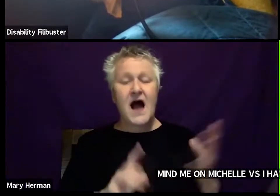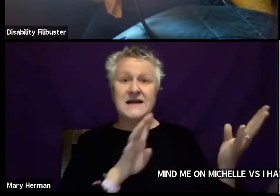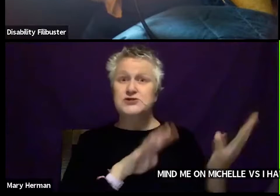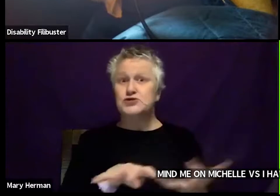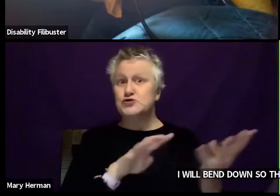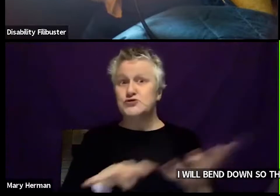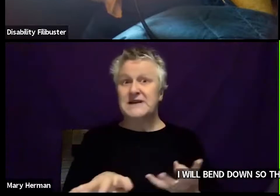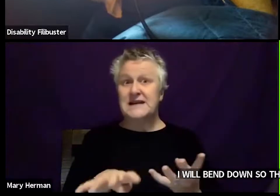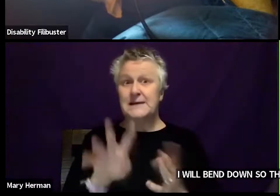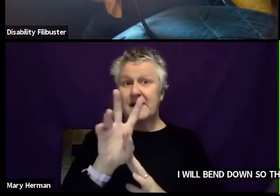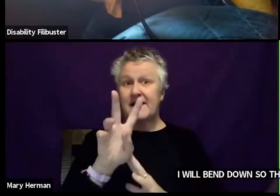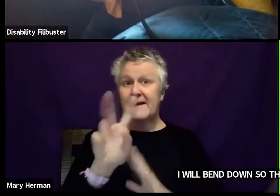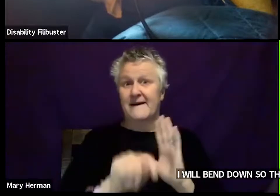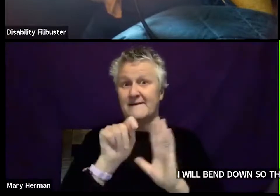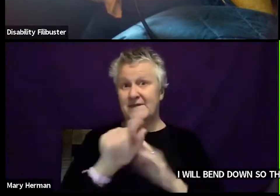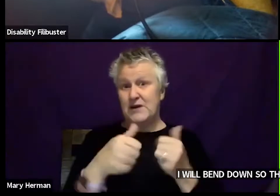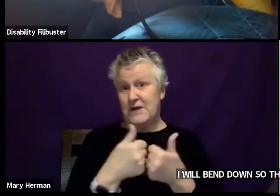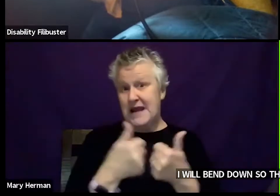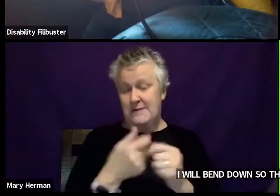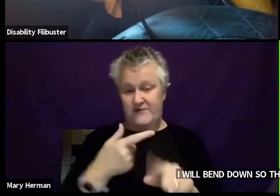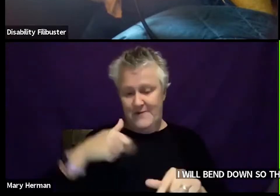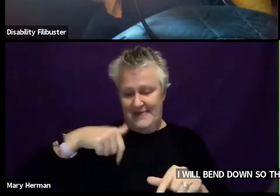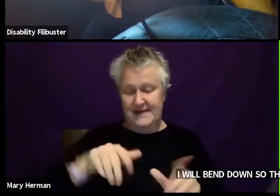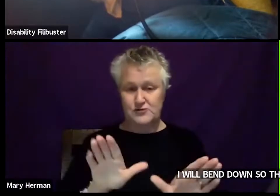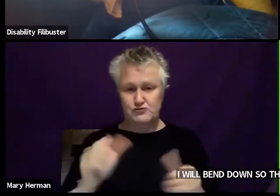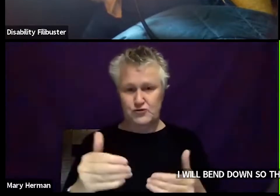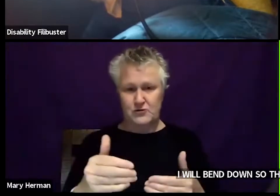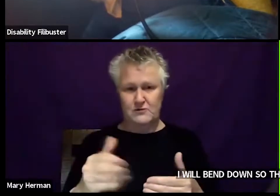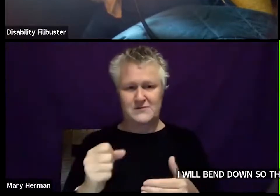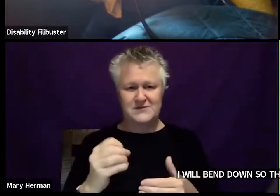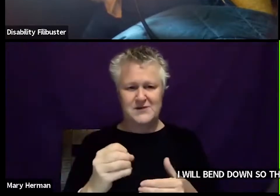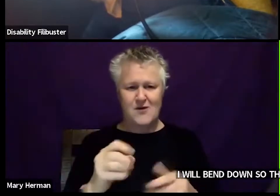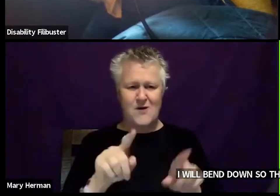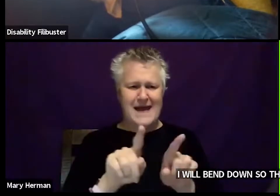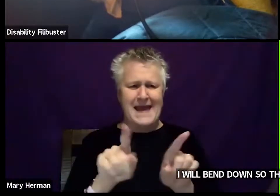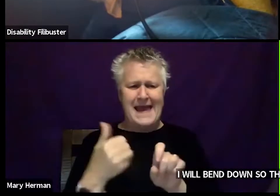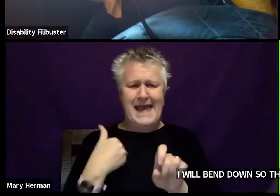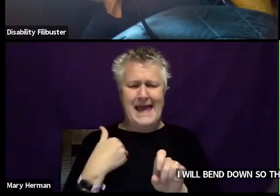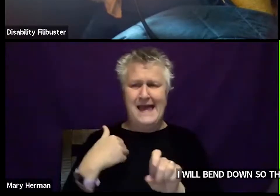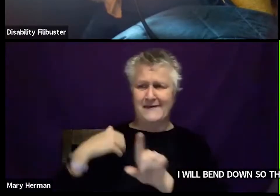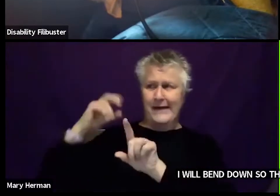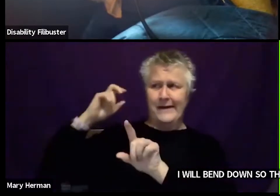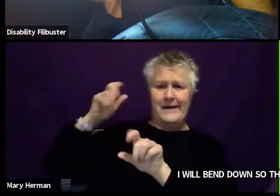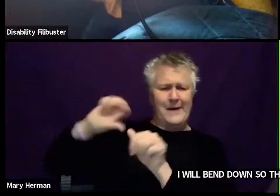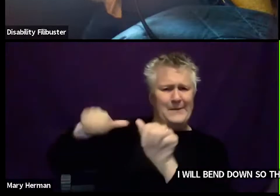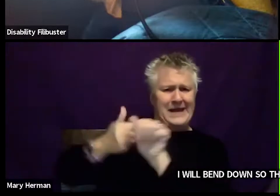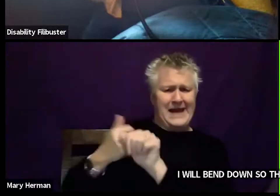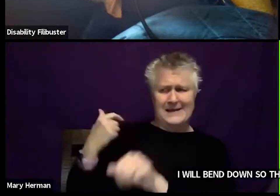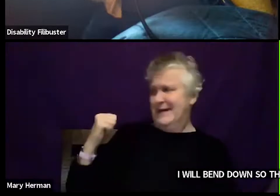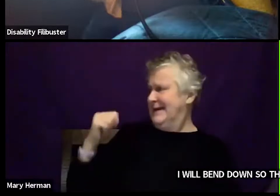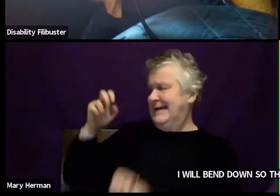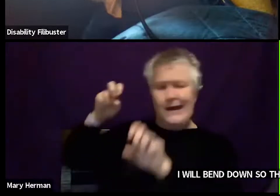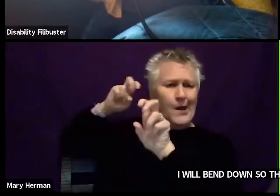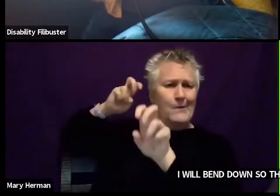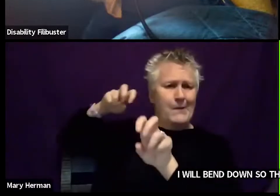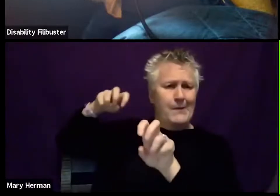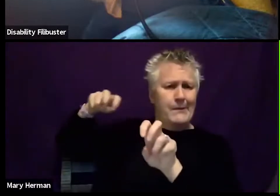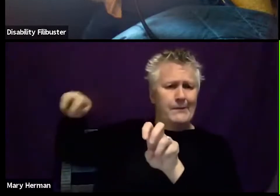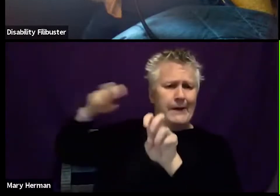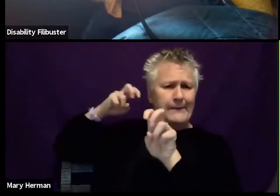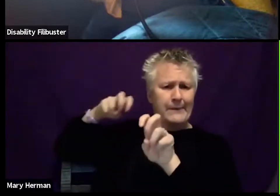room. So I have behind me all sorts of paraphernalia from Star Wars and